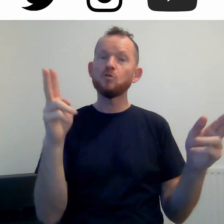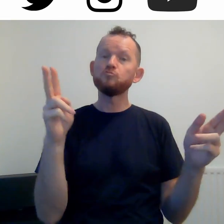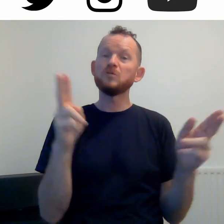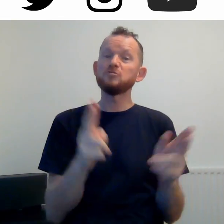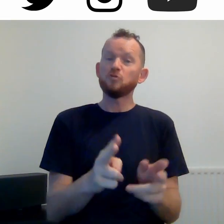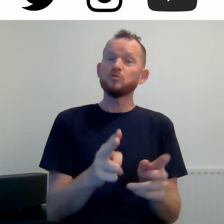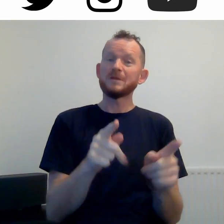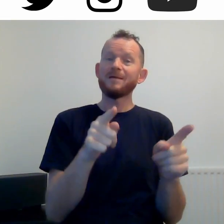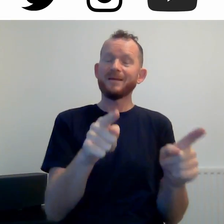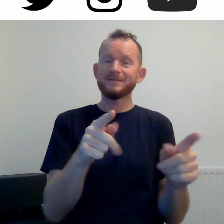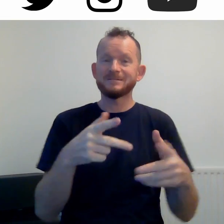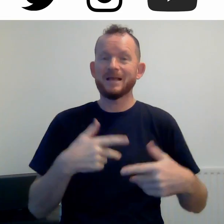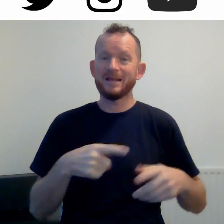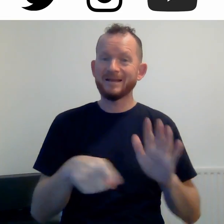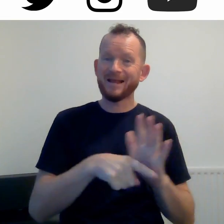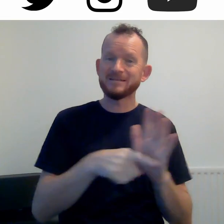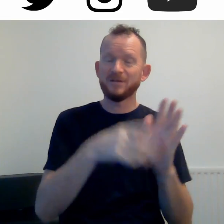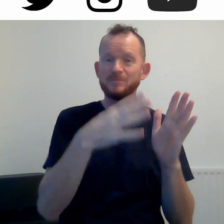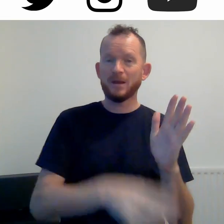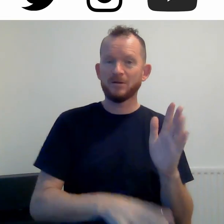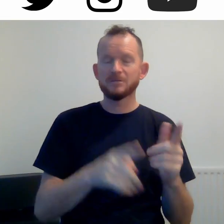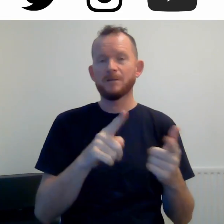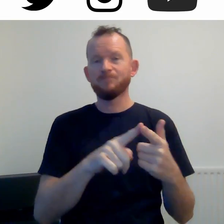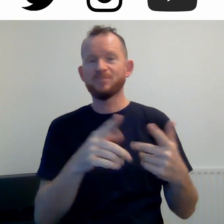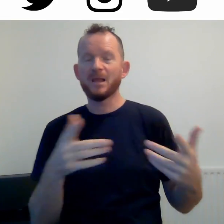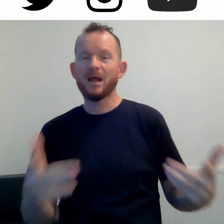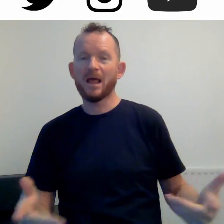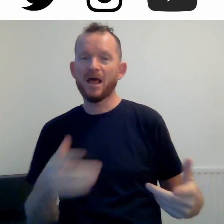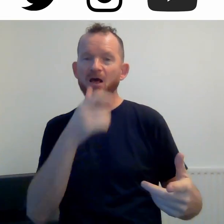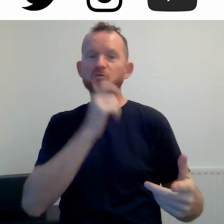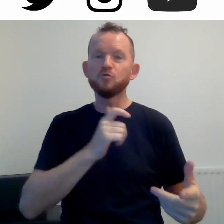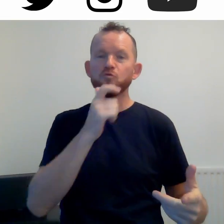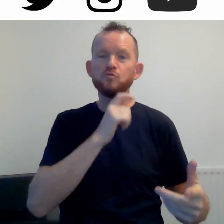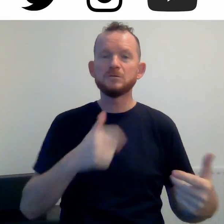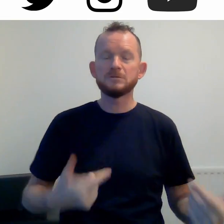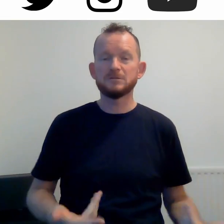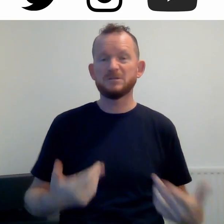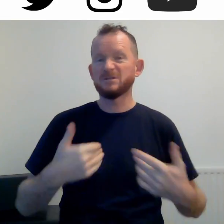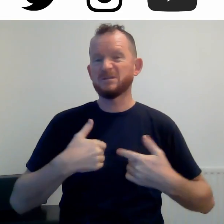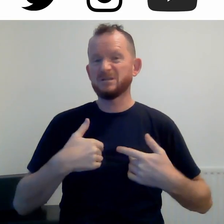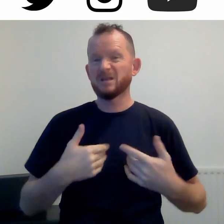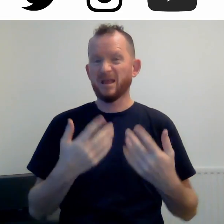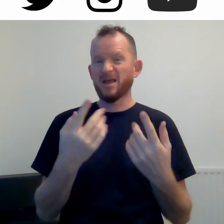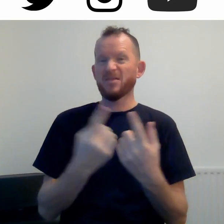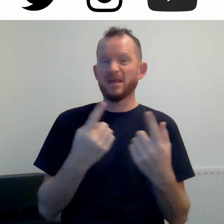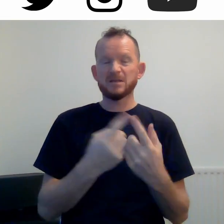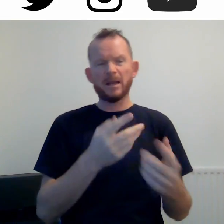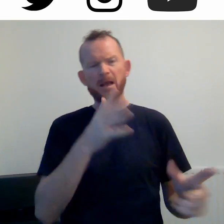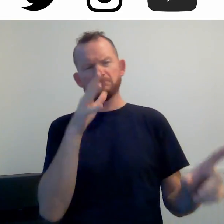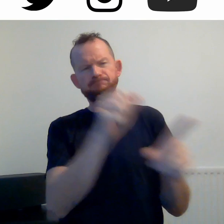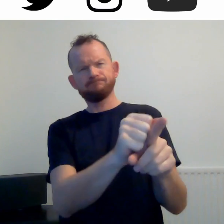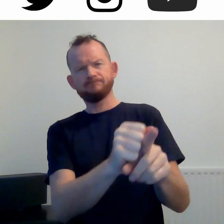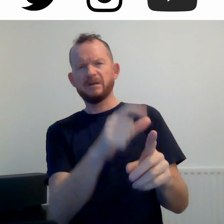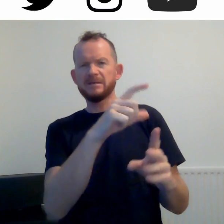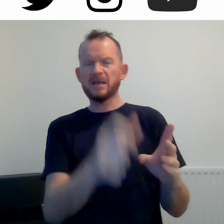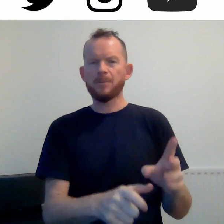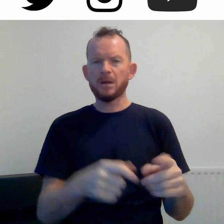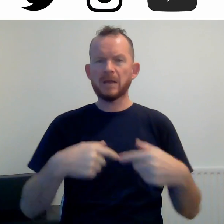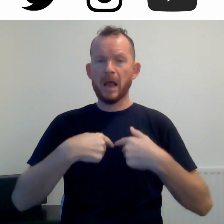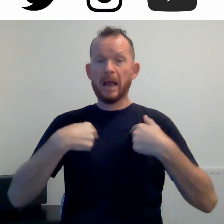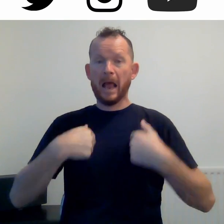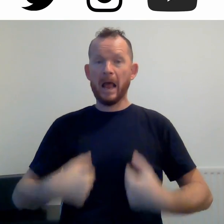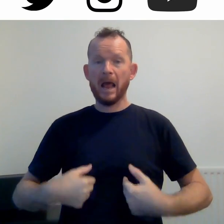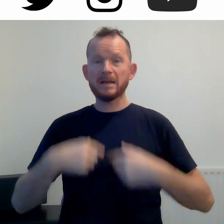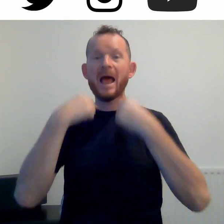disabled as a means to reduce this negative experience. These attempts have largely come in the form of objects and items that make it more obvious that people